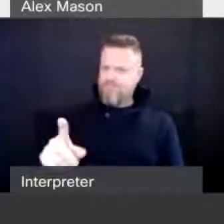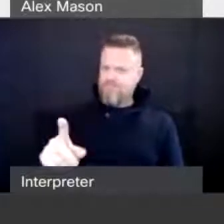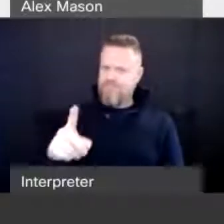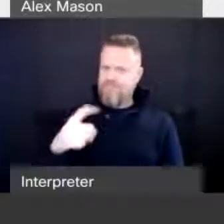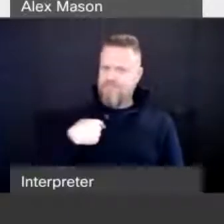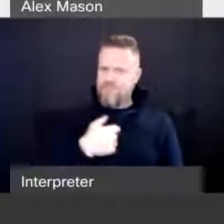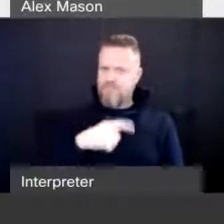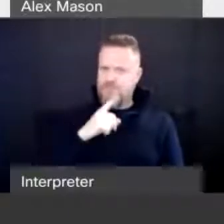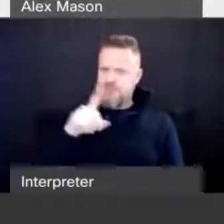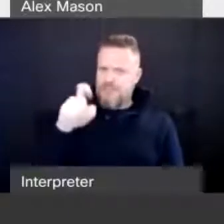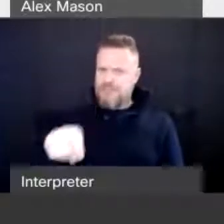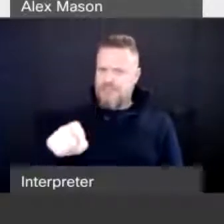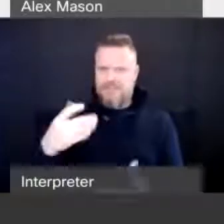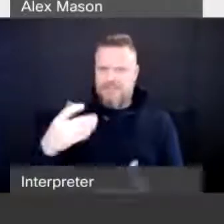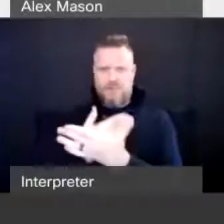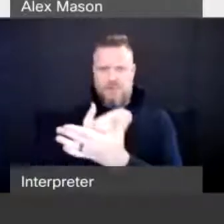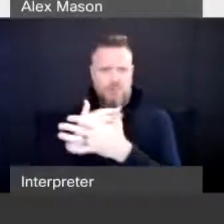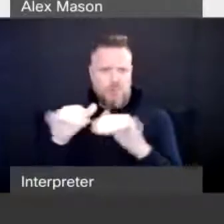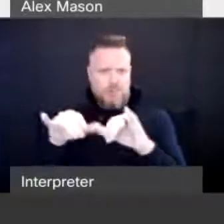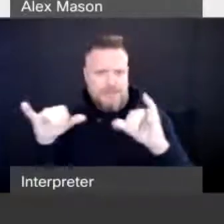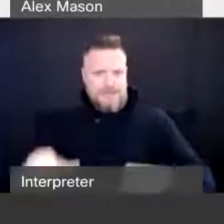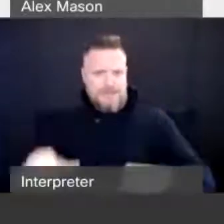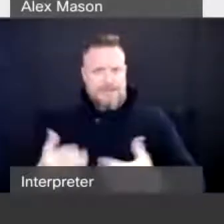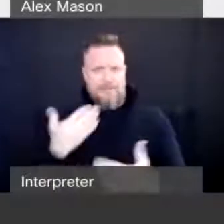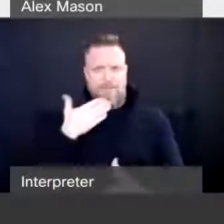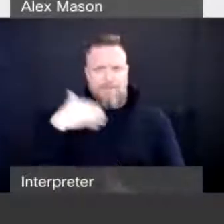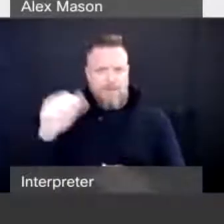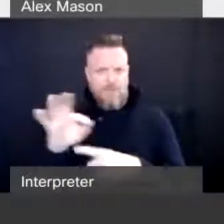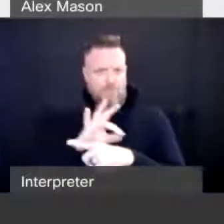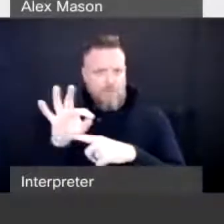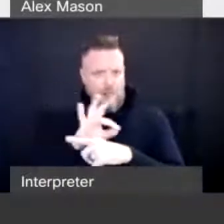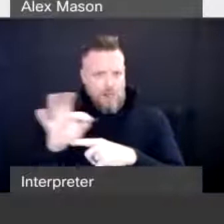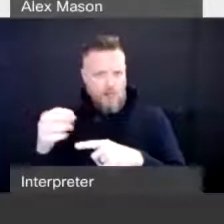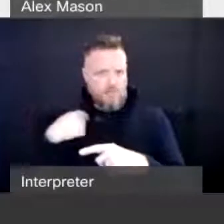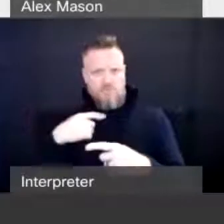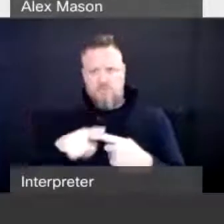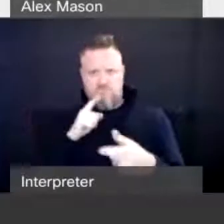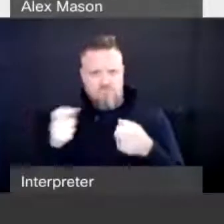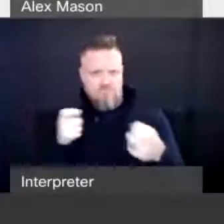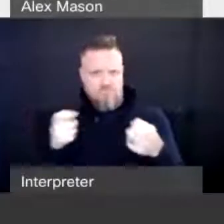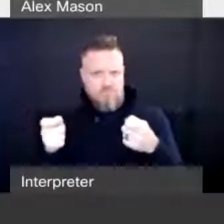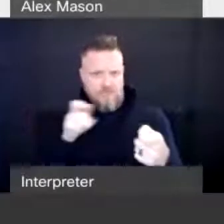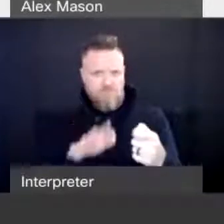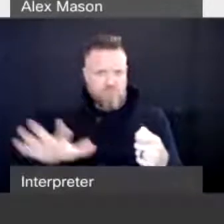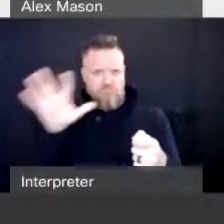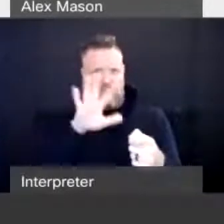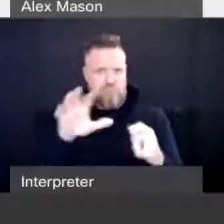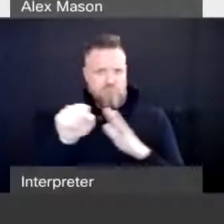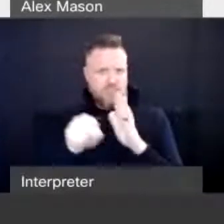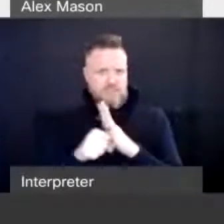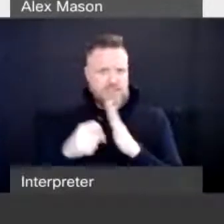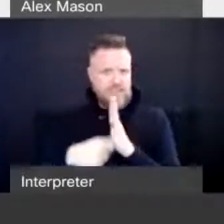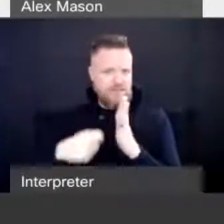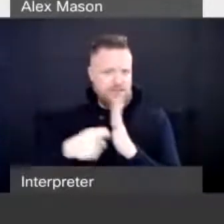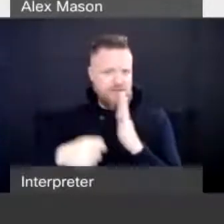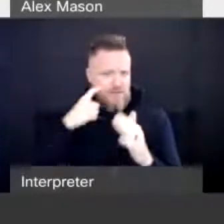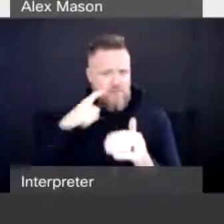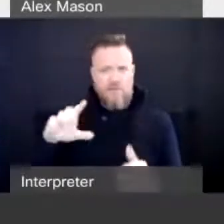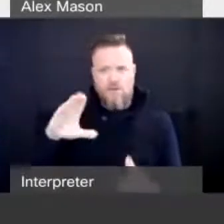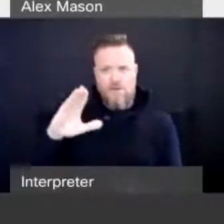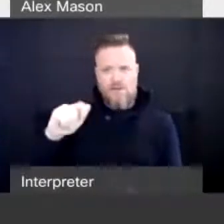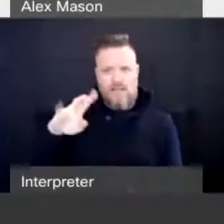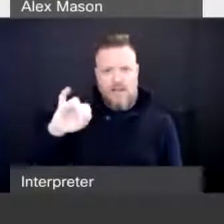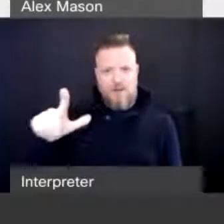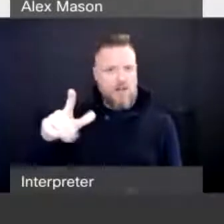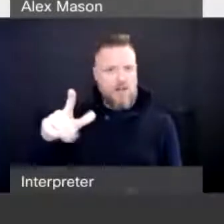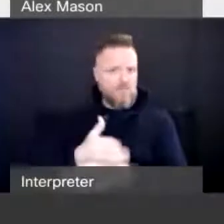better system or better formula for being able to manage the state's expense related to capital improvement state aid. And